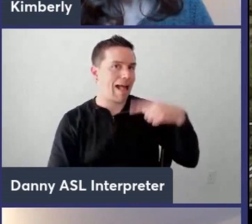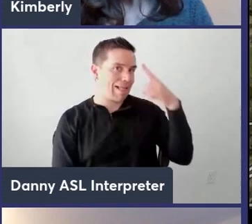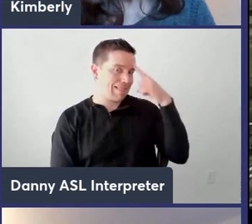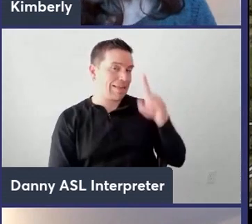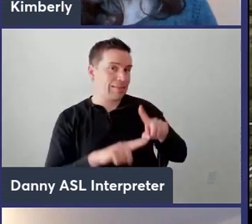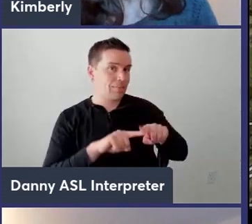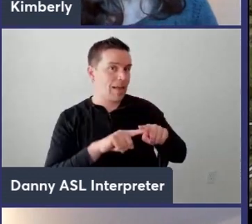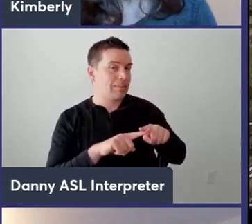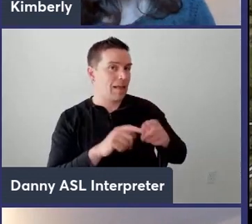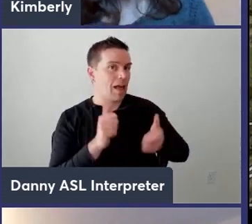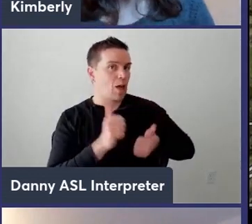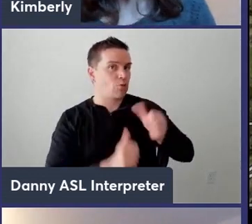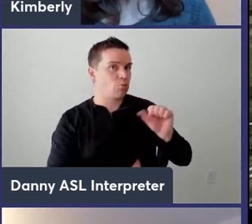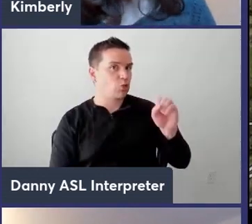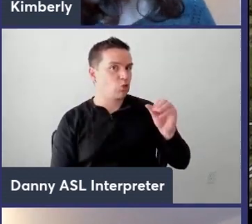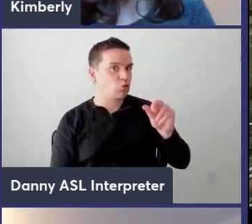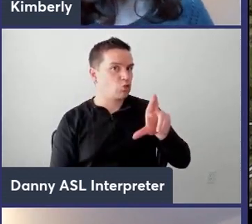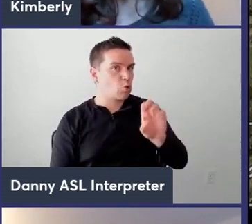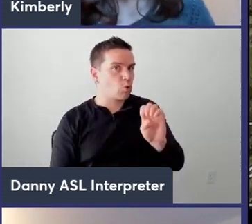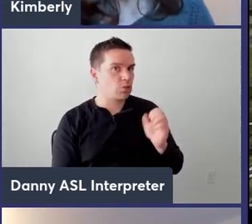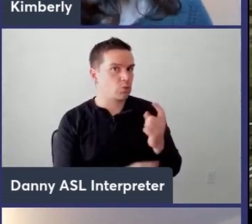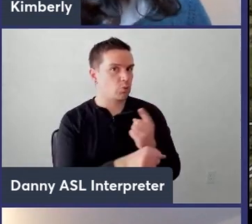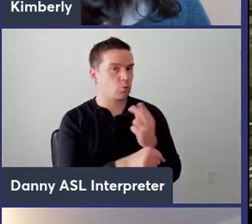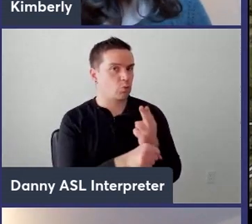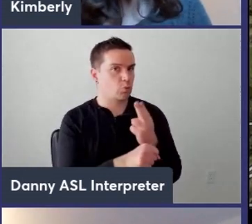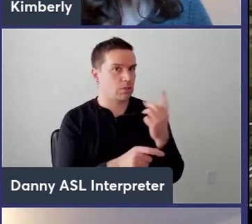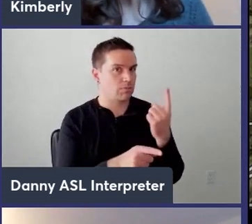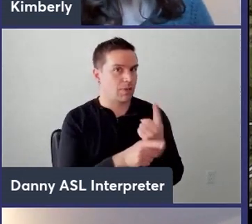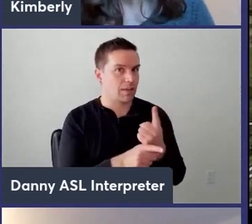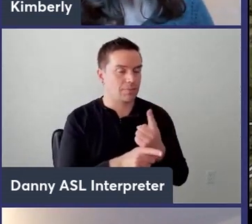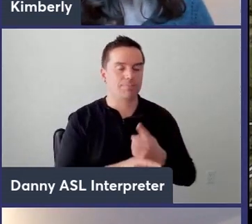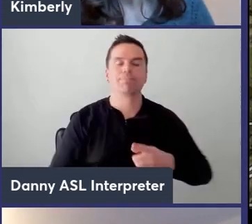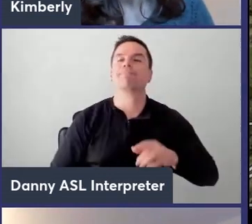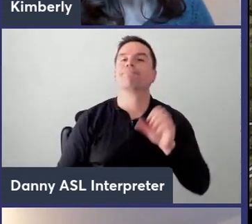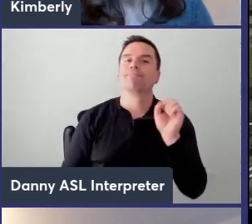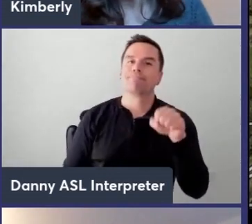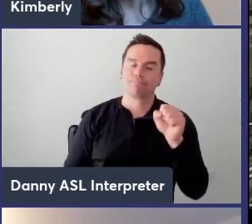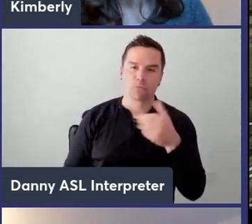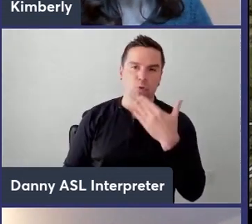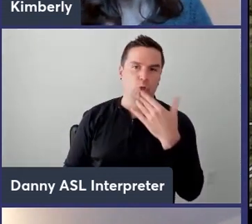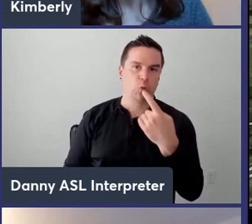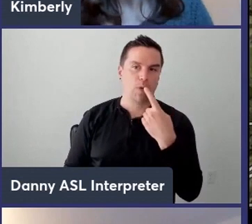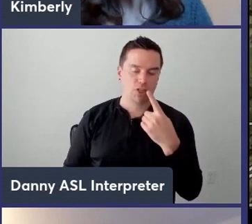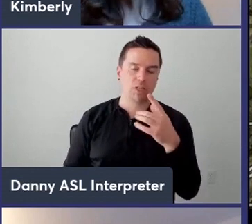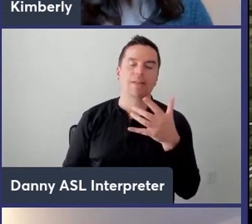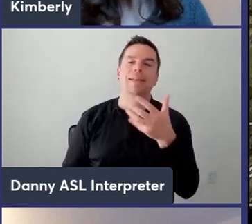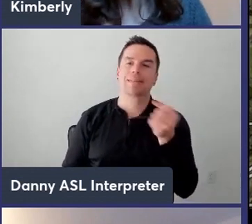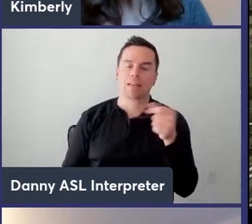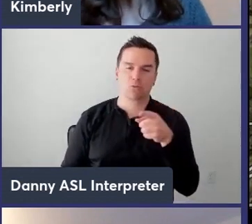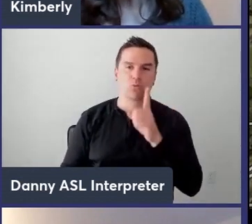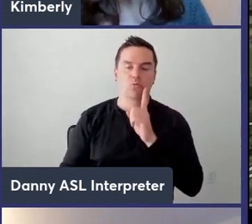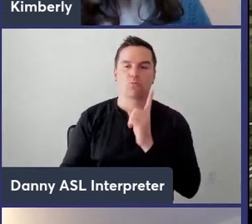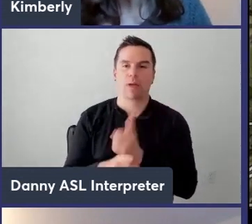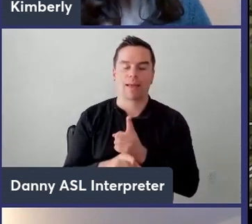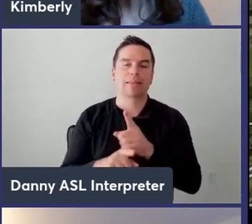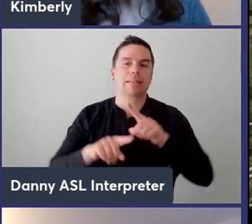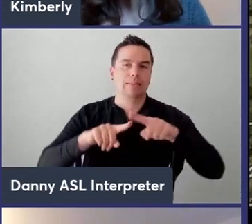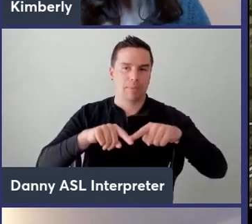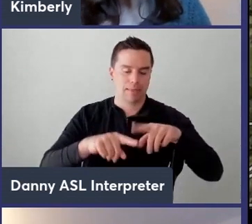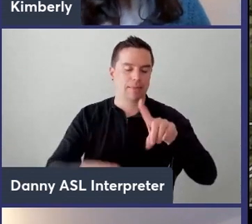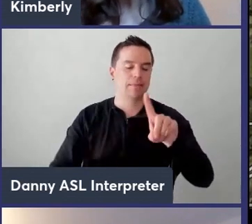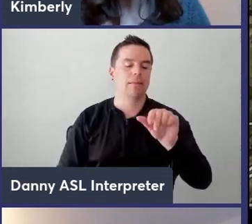you're using, right? That's a very good question. That's 100% correct. It's based on the data providers. That's correct, in the data